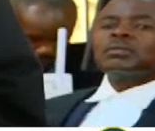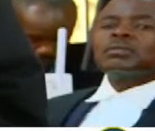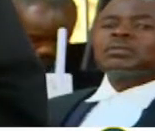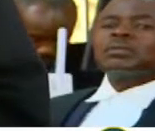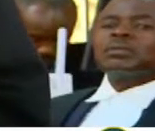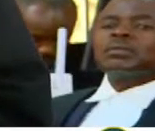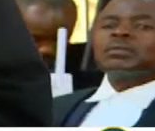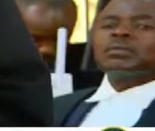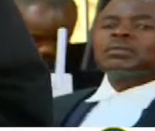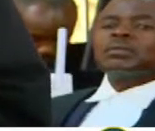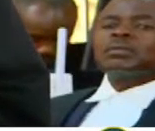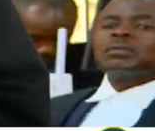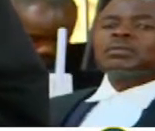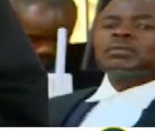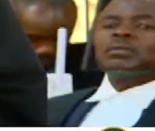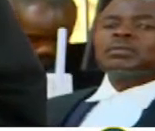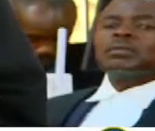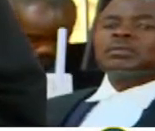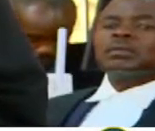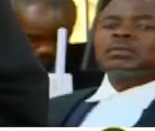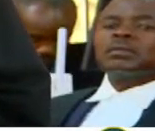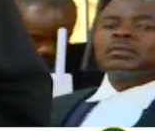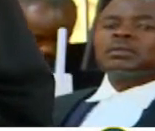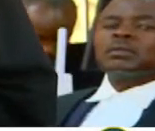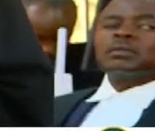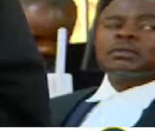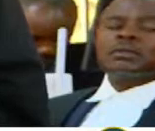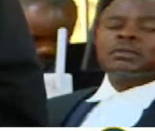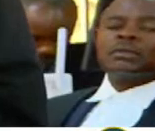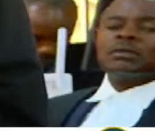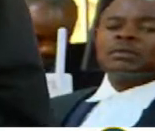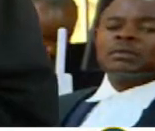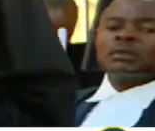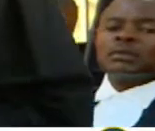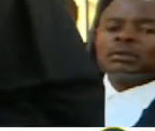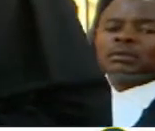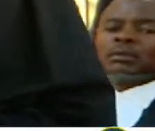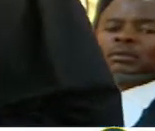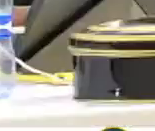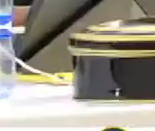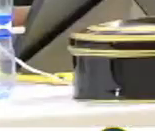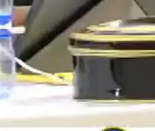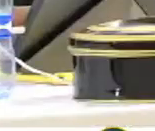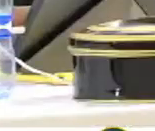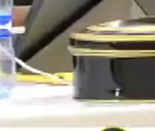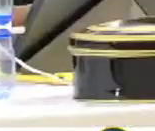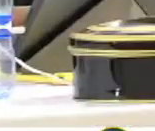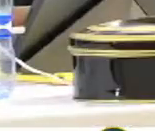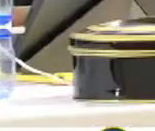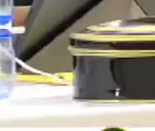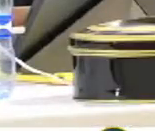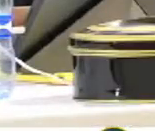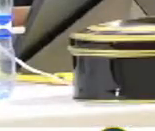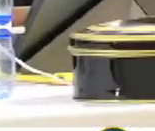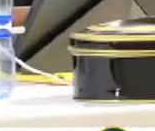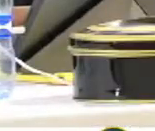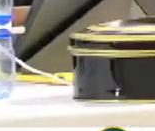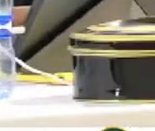difficult questions, but they are not as difficult as the questions which were directed against the